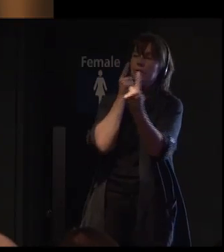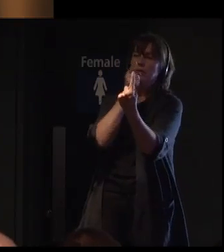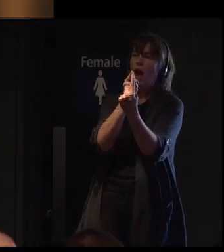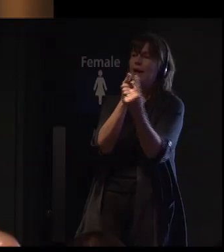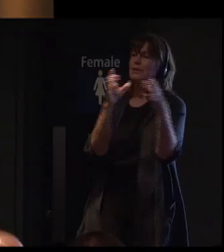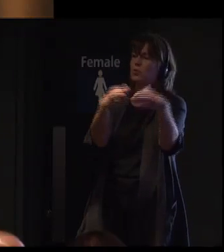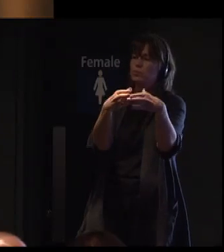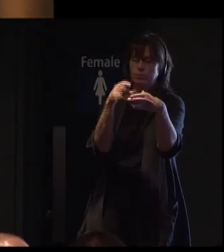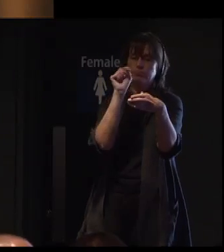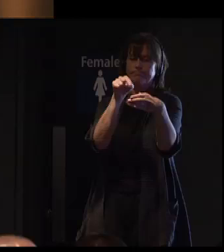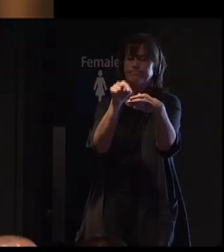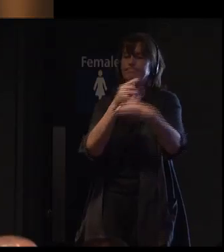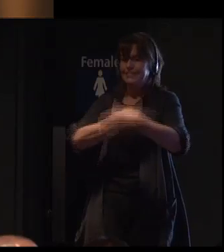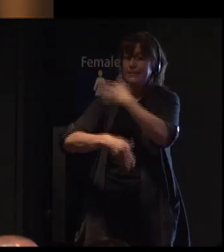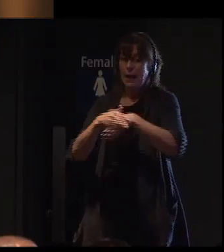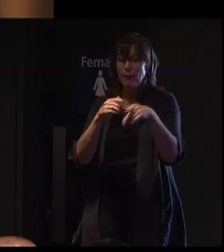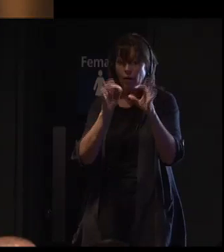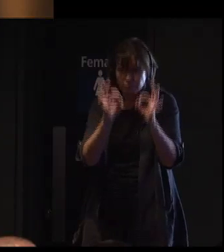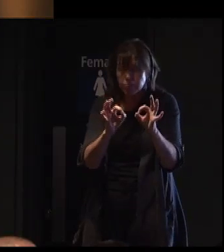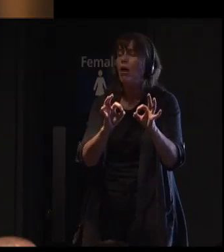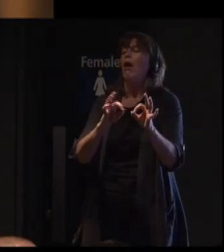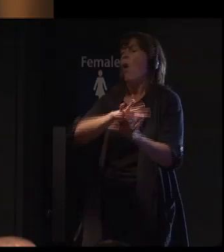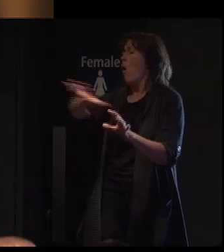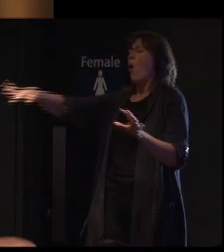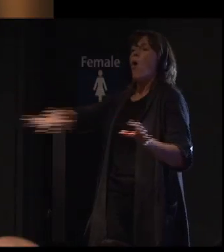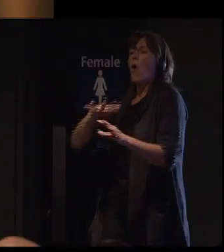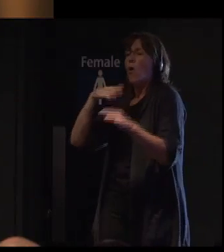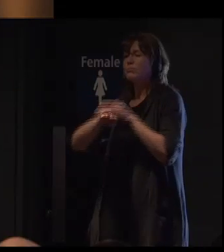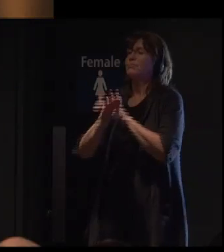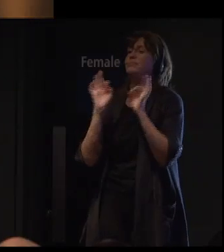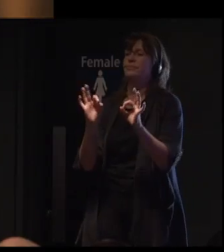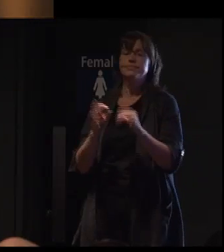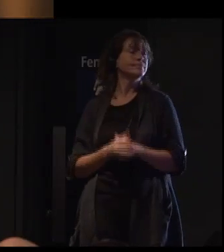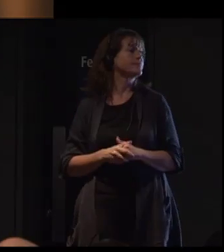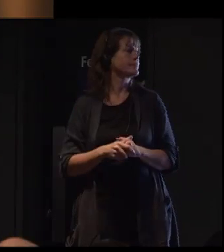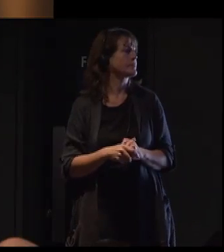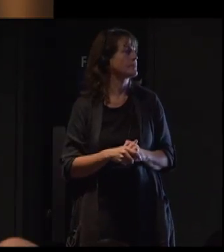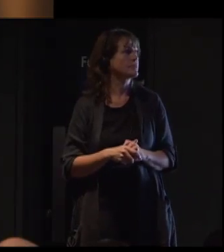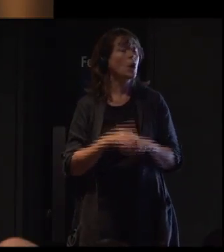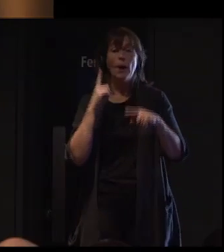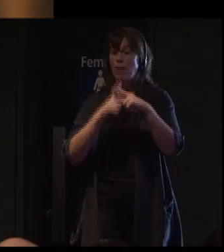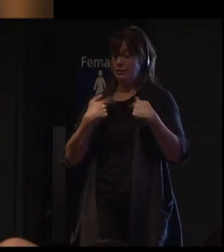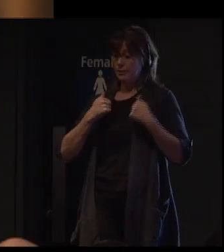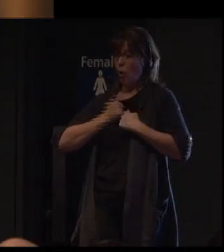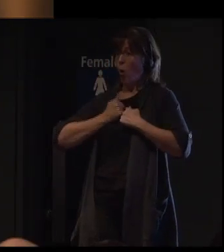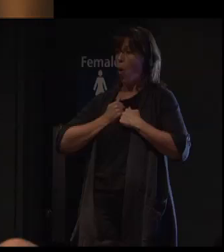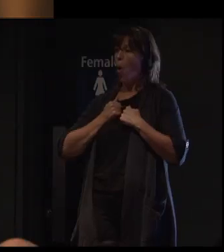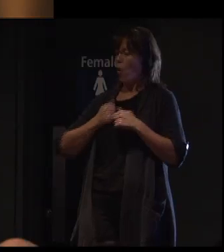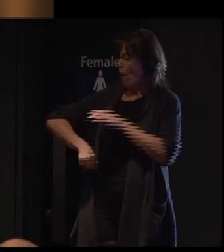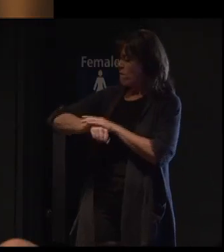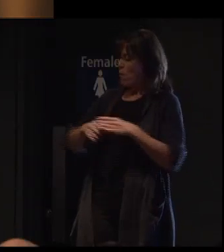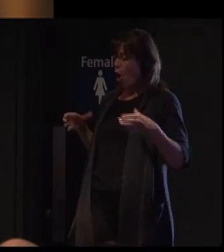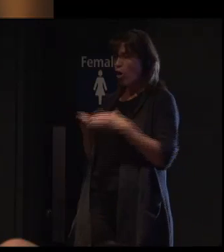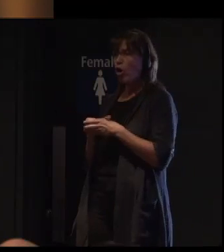not more than normal to me and that you create these type of facilities, but it also contributes to the social image of your football club to create